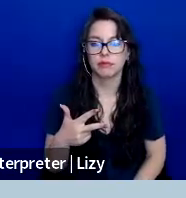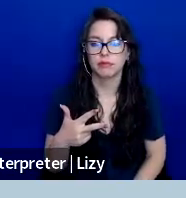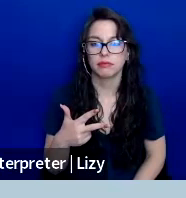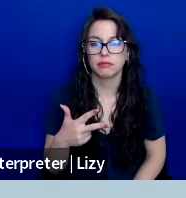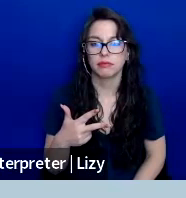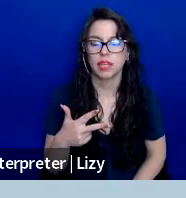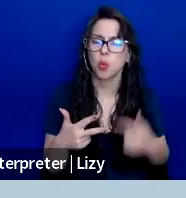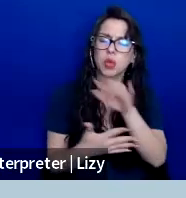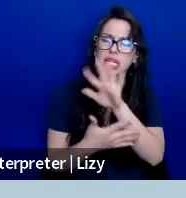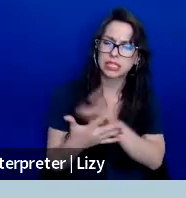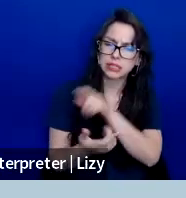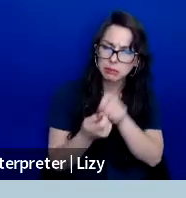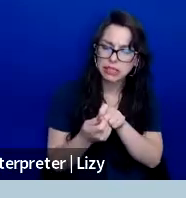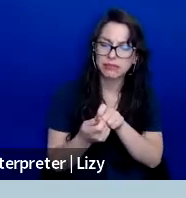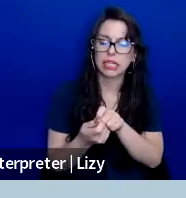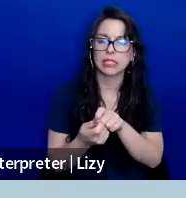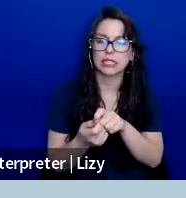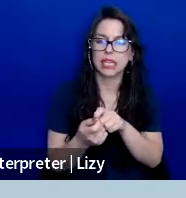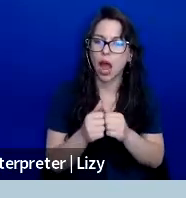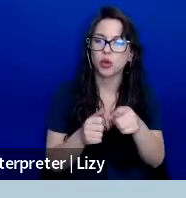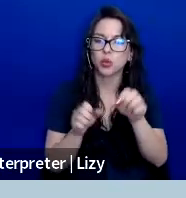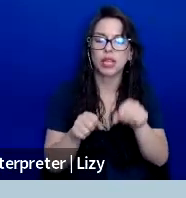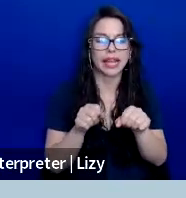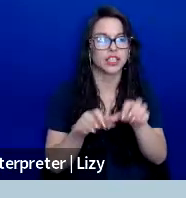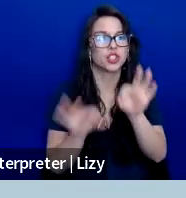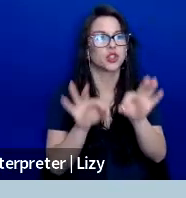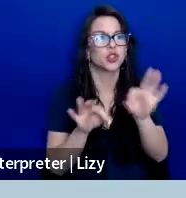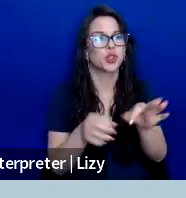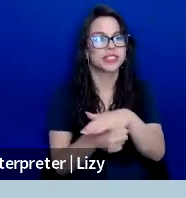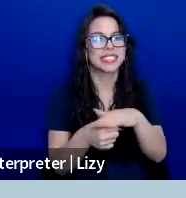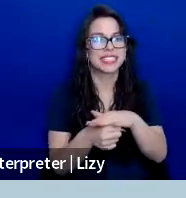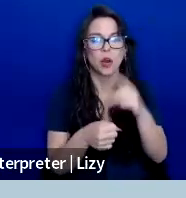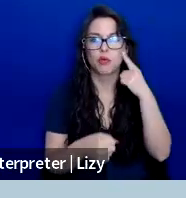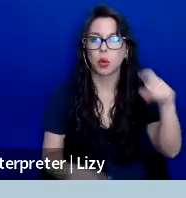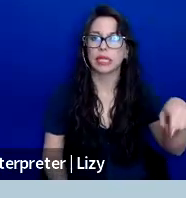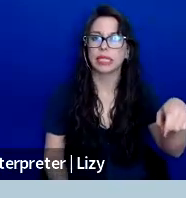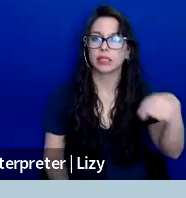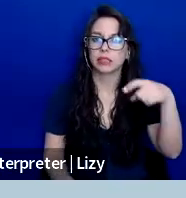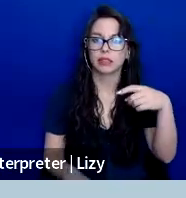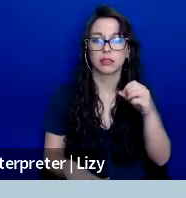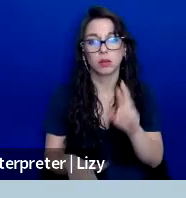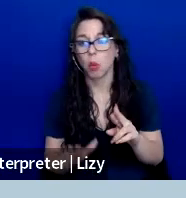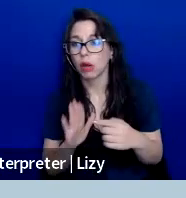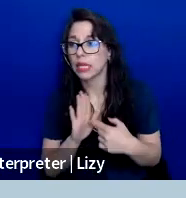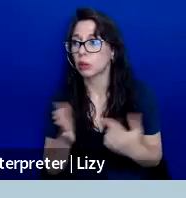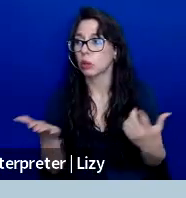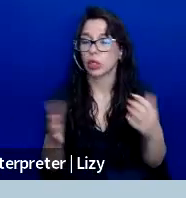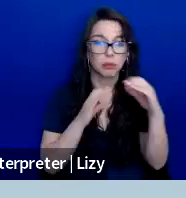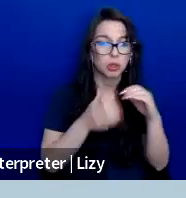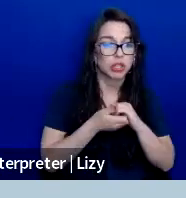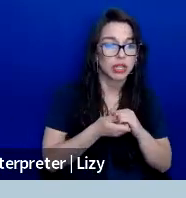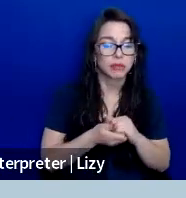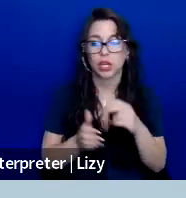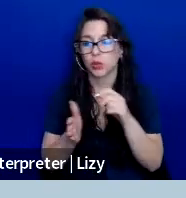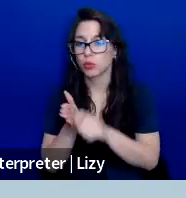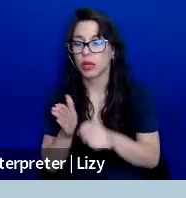designed in a way where you can choose an area of need. For instance, communication and collaboration, reading, writing,